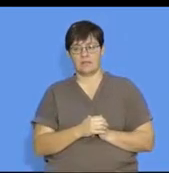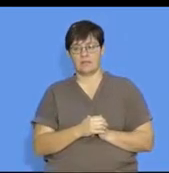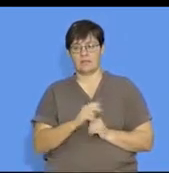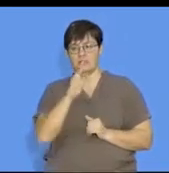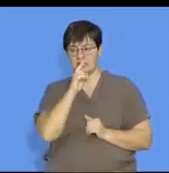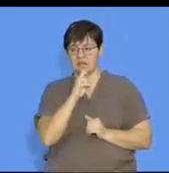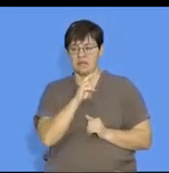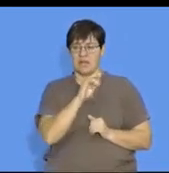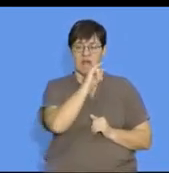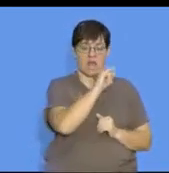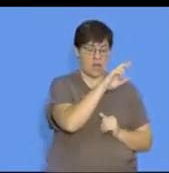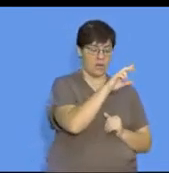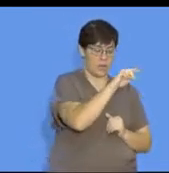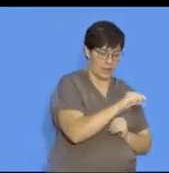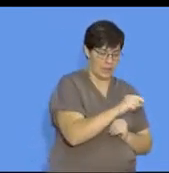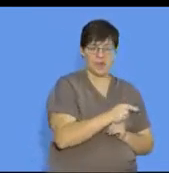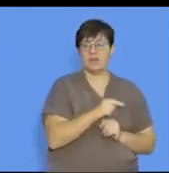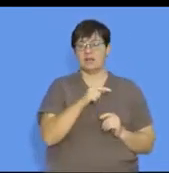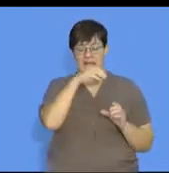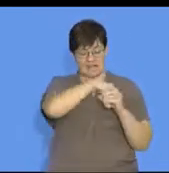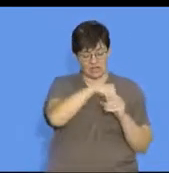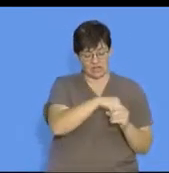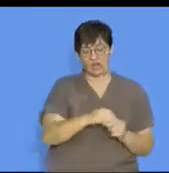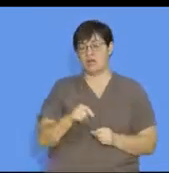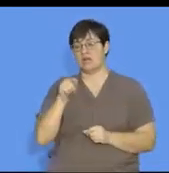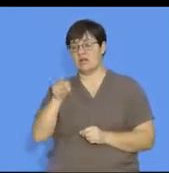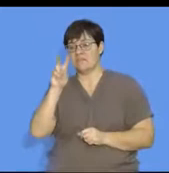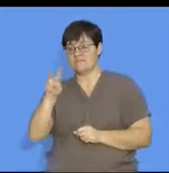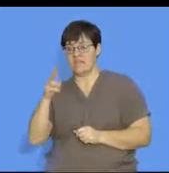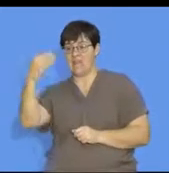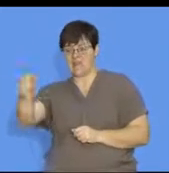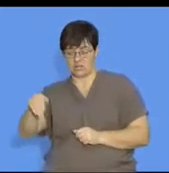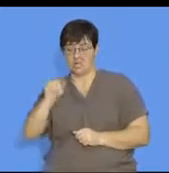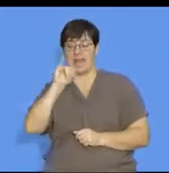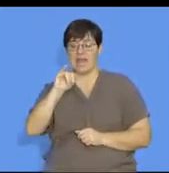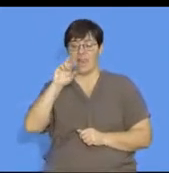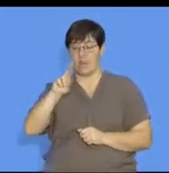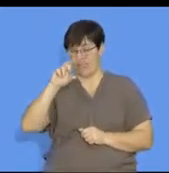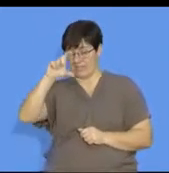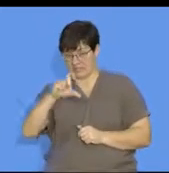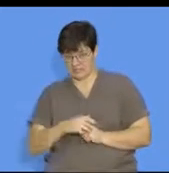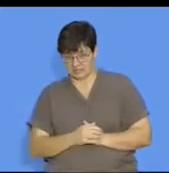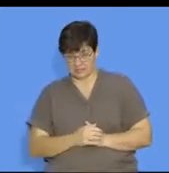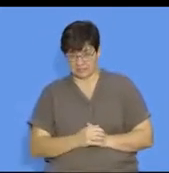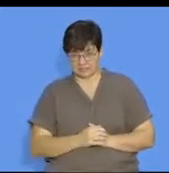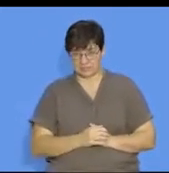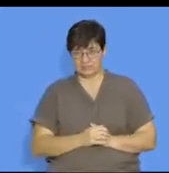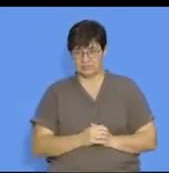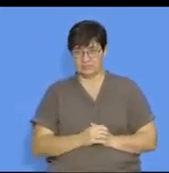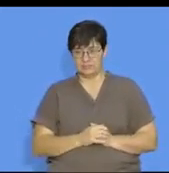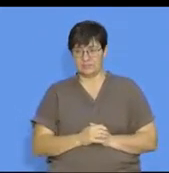of the notation, and then that is our V internal, okay? So the maximum energy, which